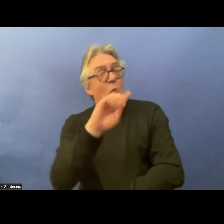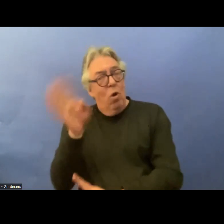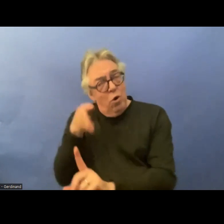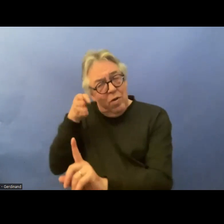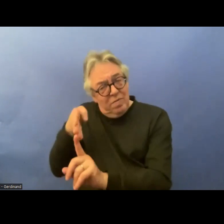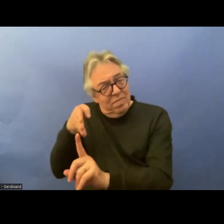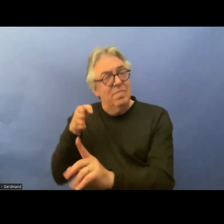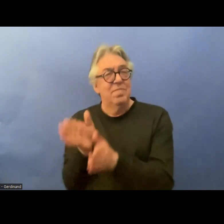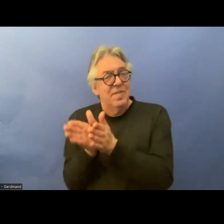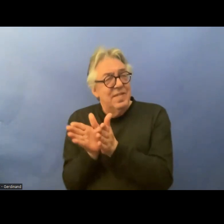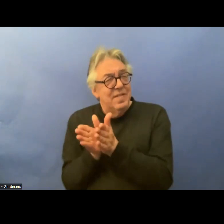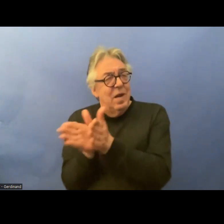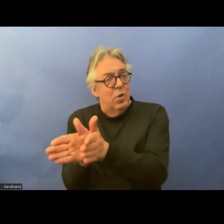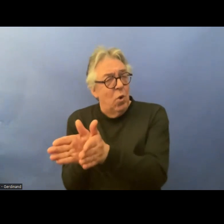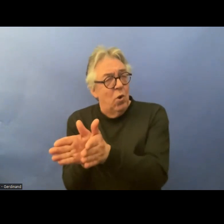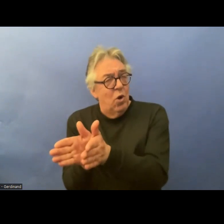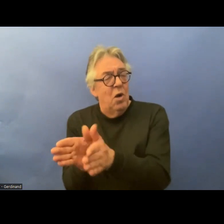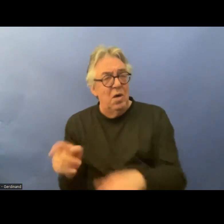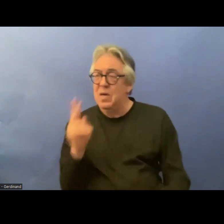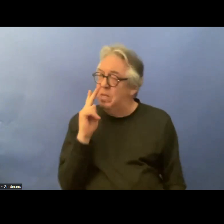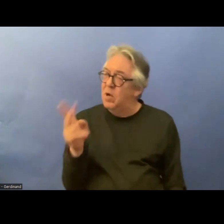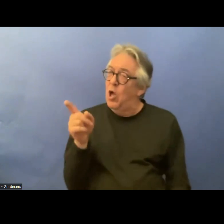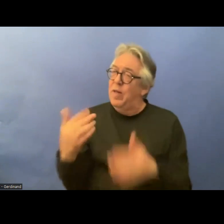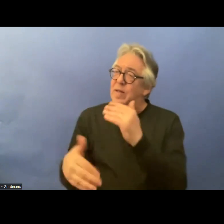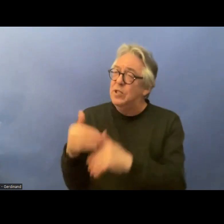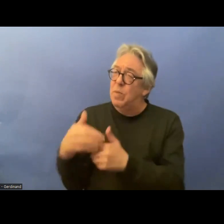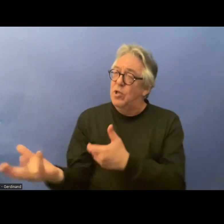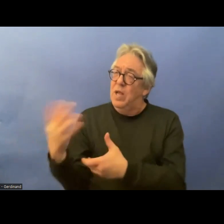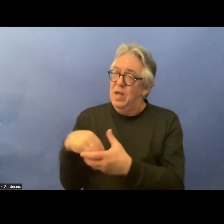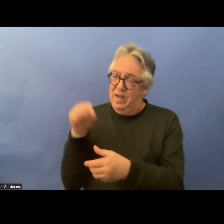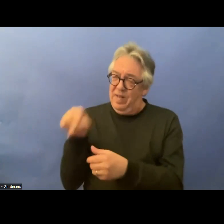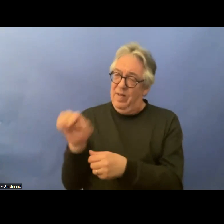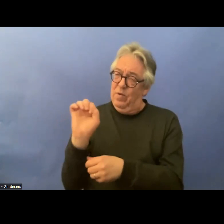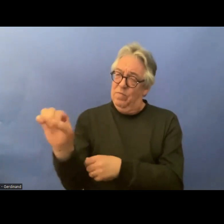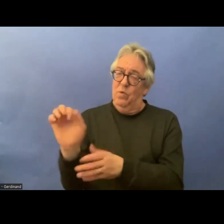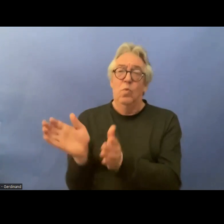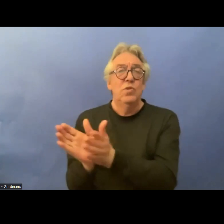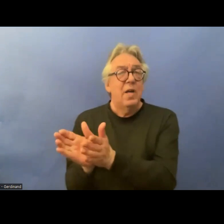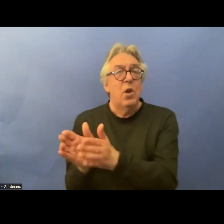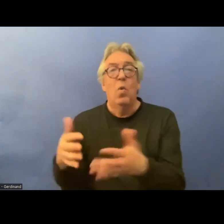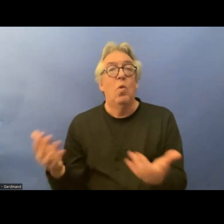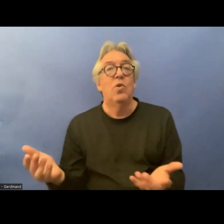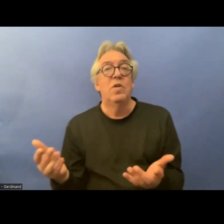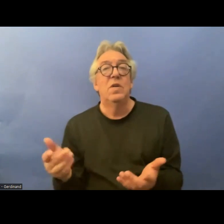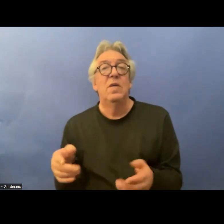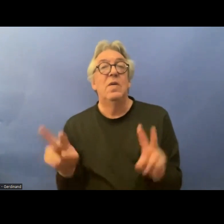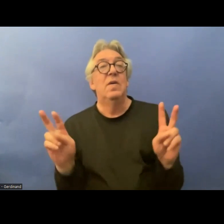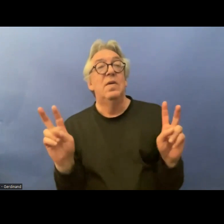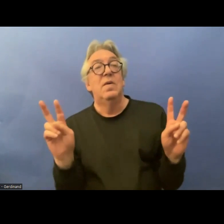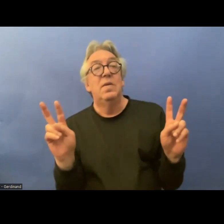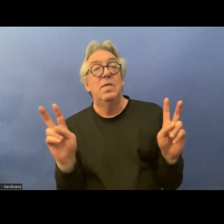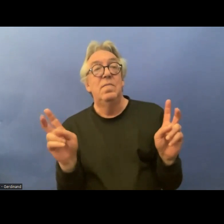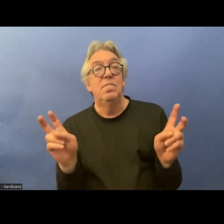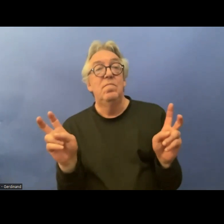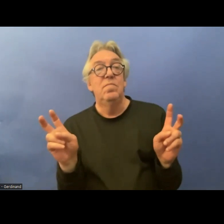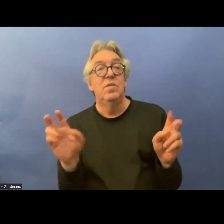the disability is being included and coordinated within the sector, which is CAM coordination and CAM management, CCCM.